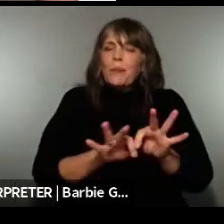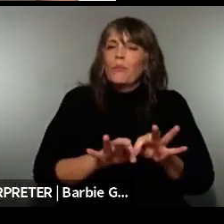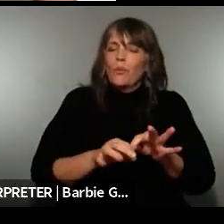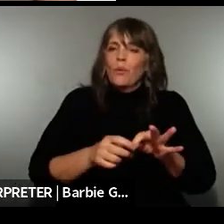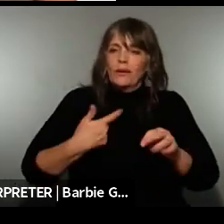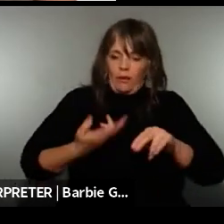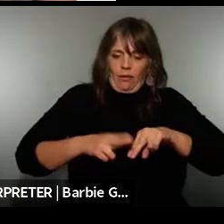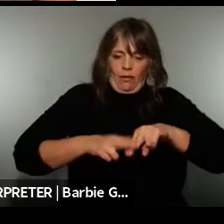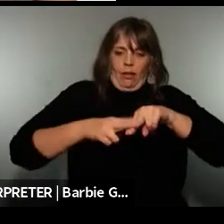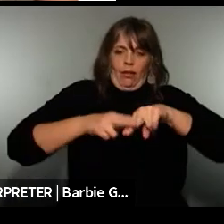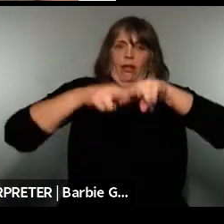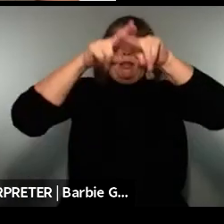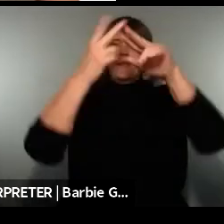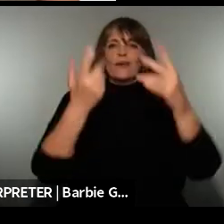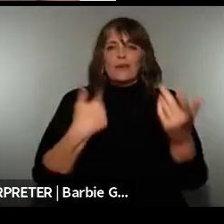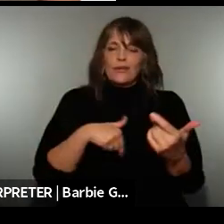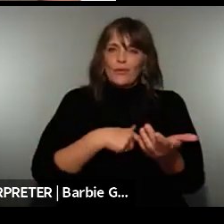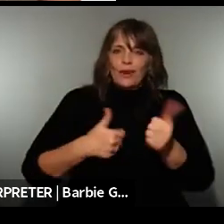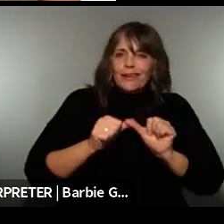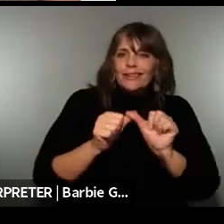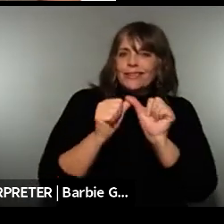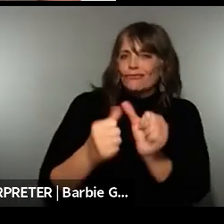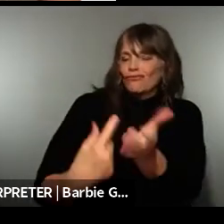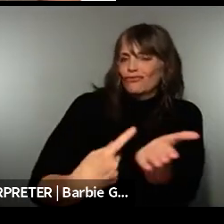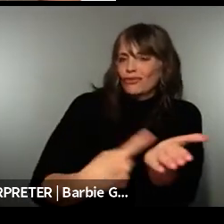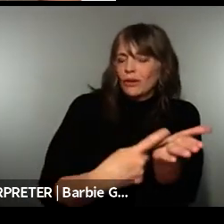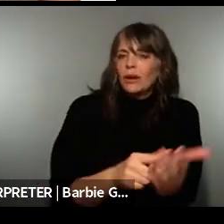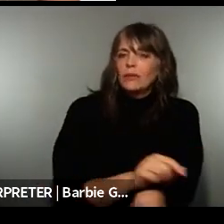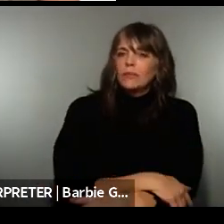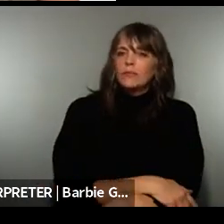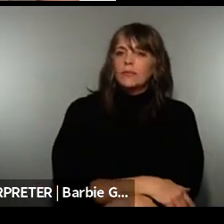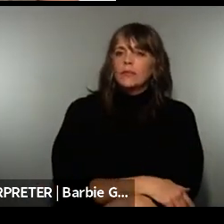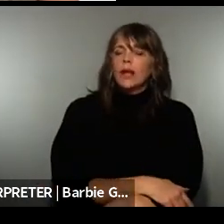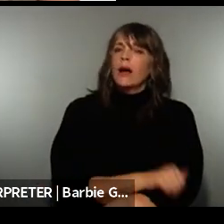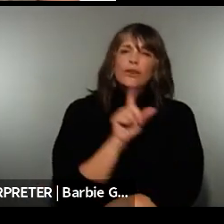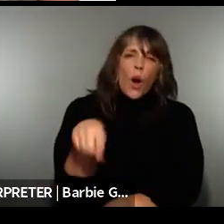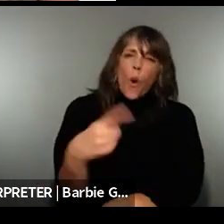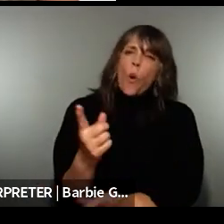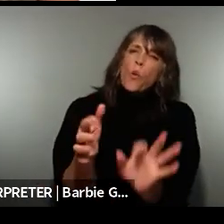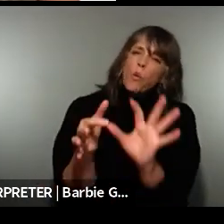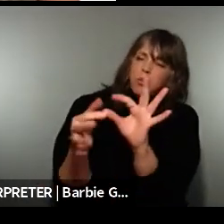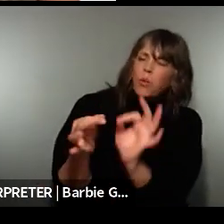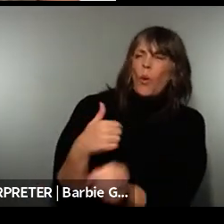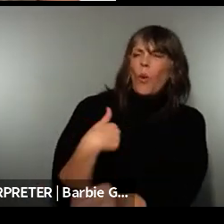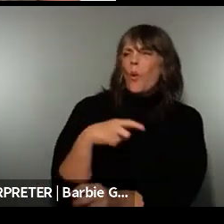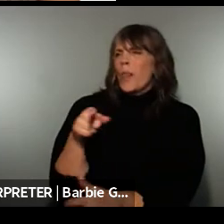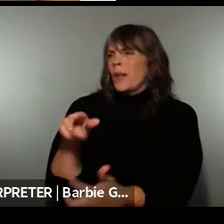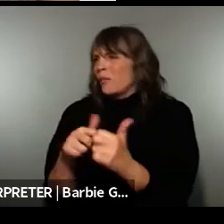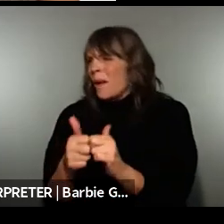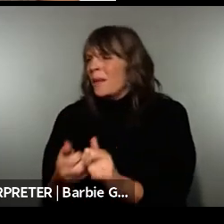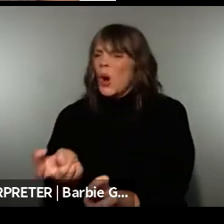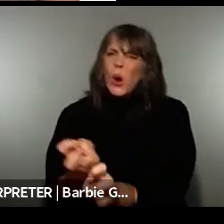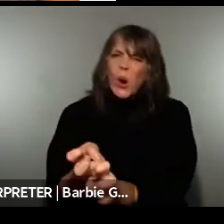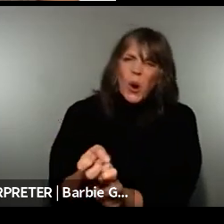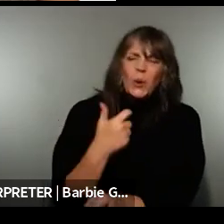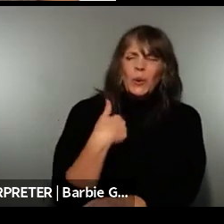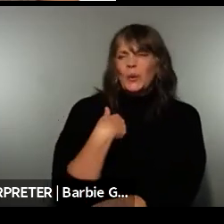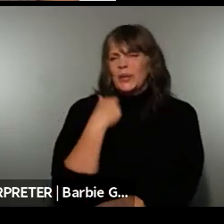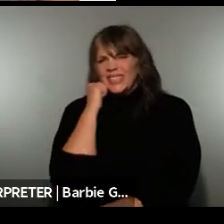And with that, not just talking about, oh, isn't this a problem? And, isn't that so hard? And maybe I should